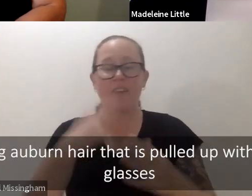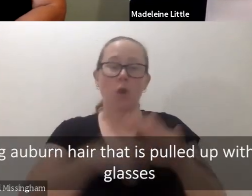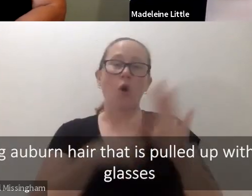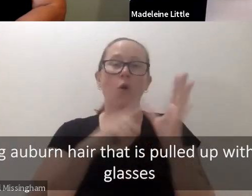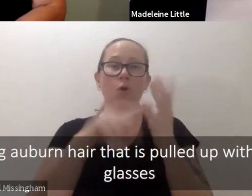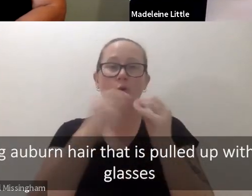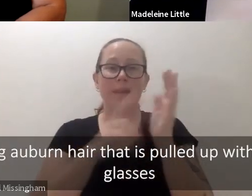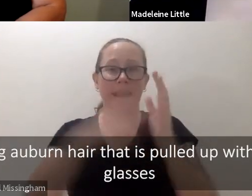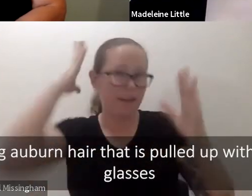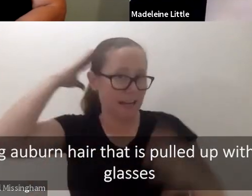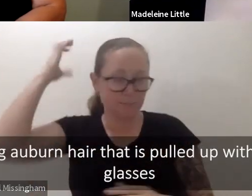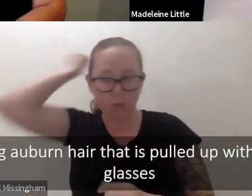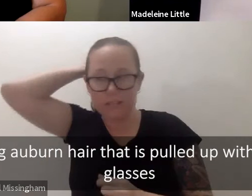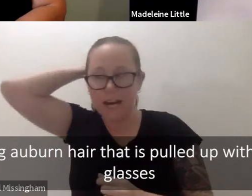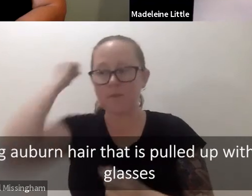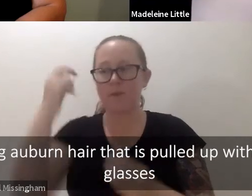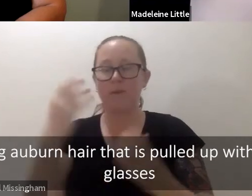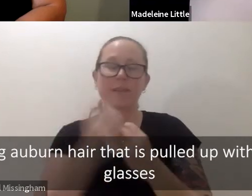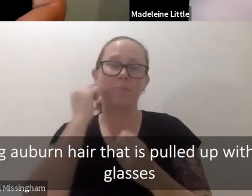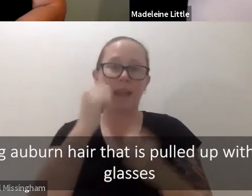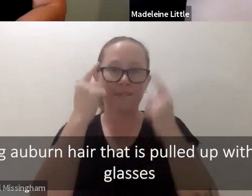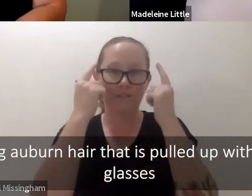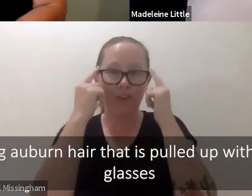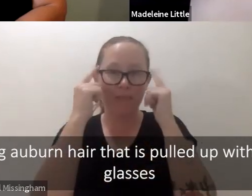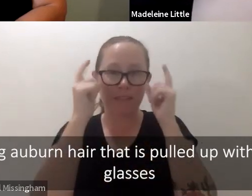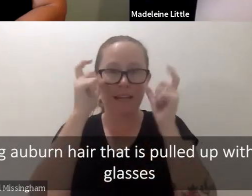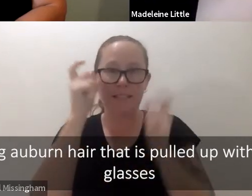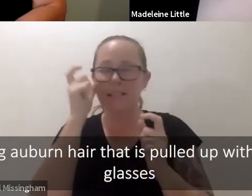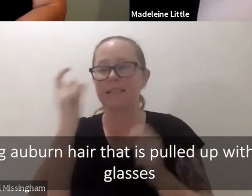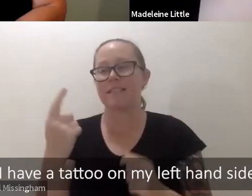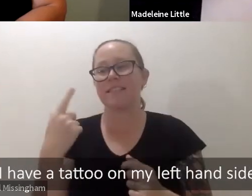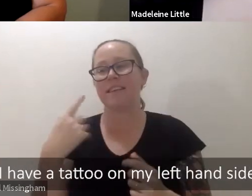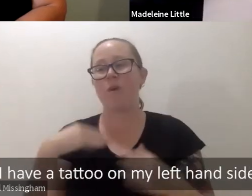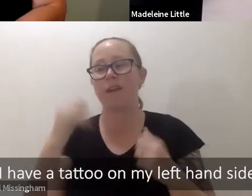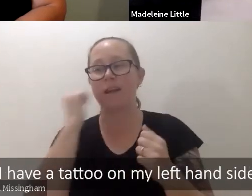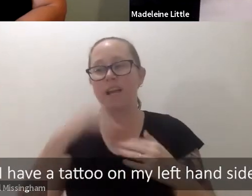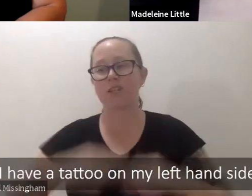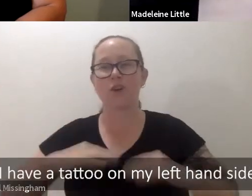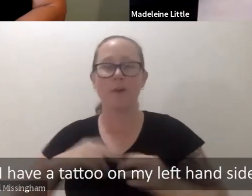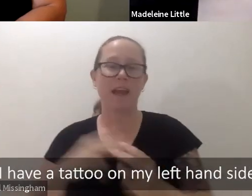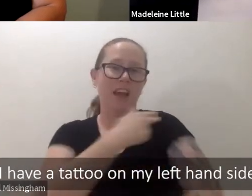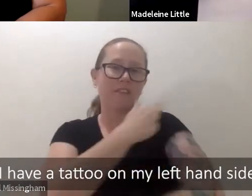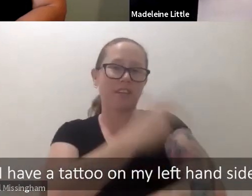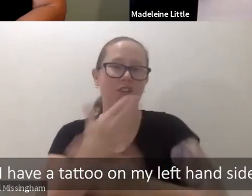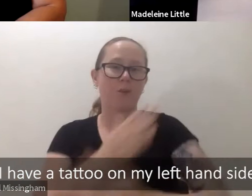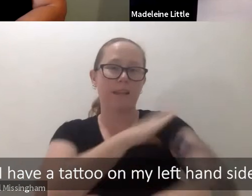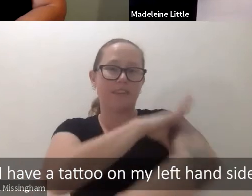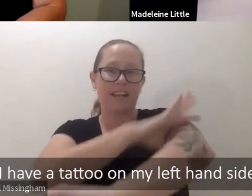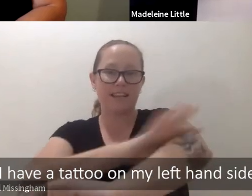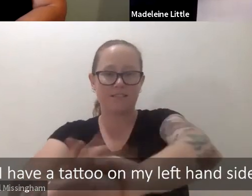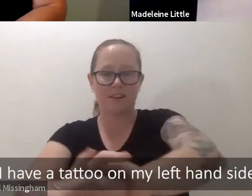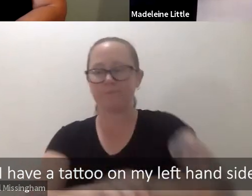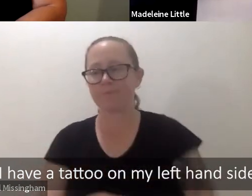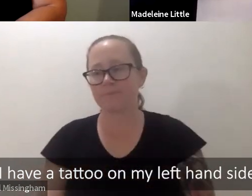mid-30s. I have a long, auburn hair that pulled up with a flat brown glasses. And wearing a black top, and I have a tattoo on my